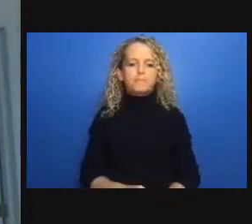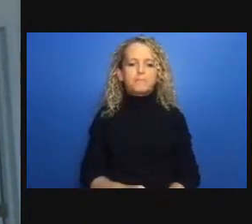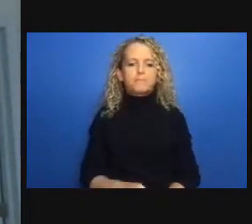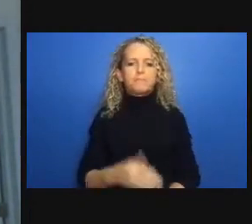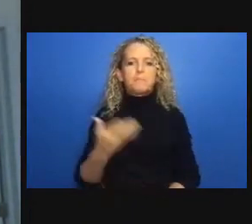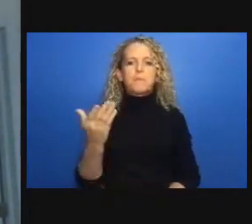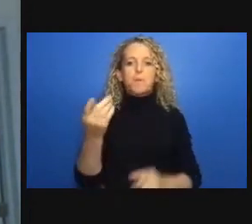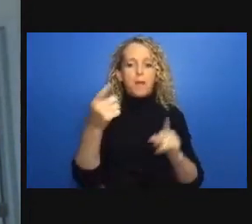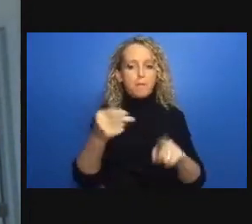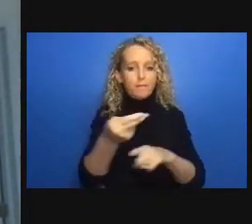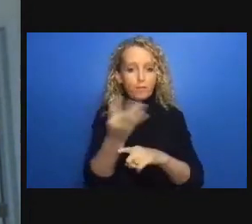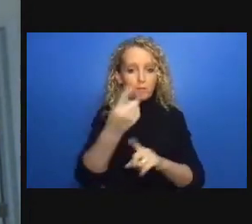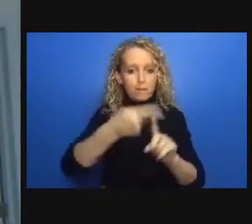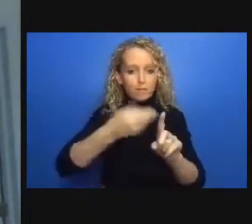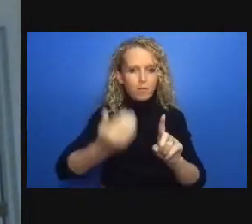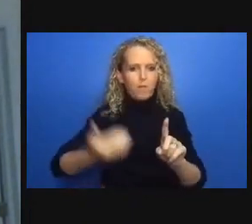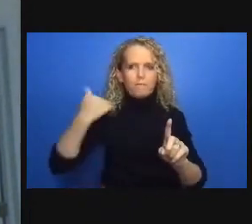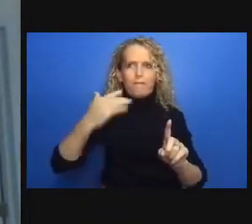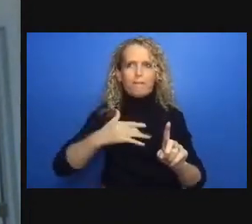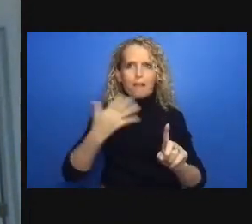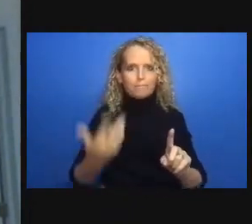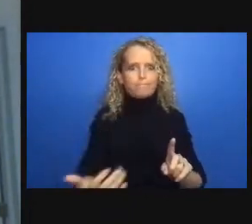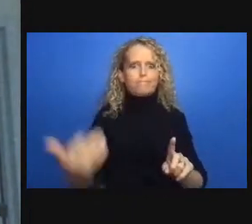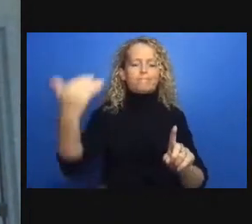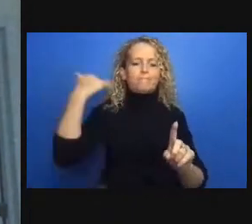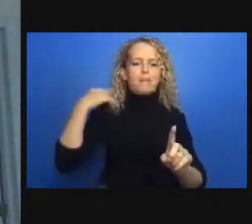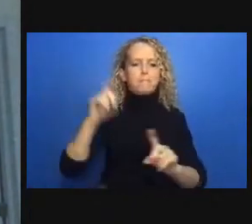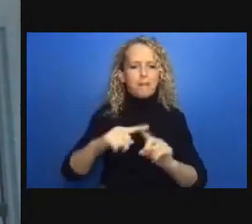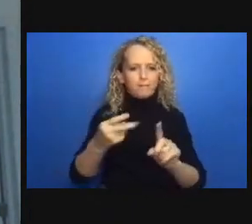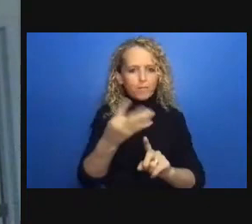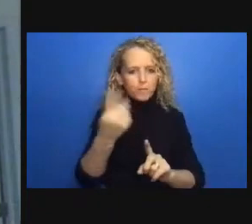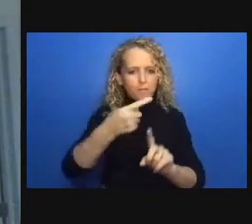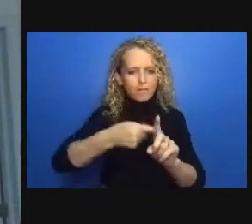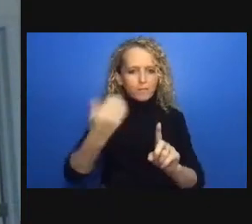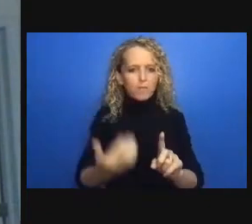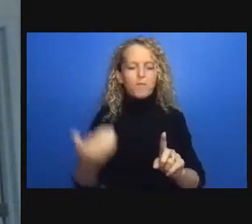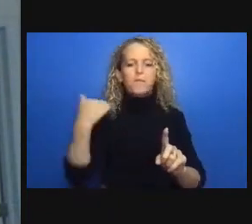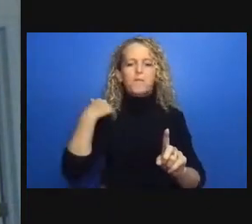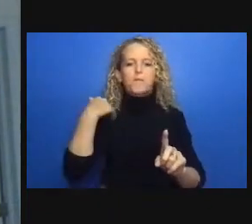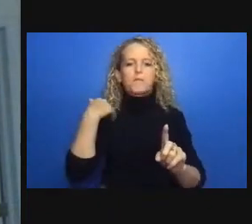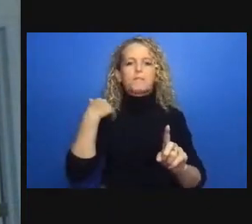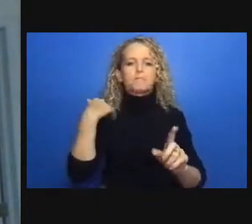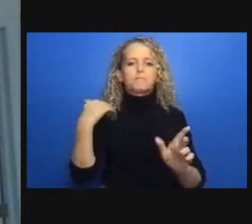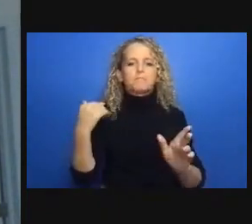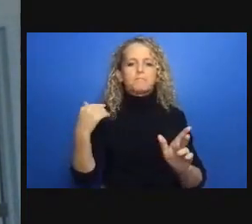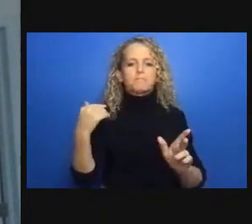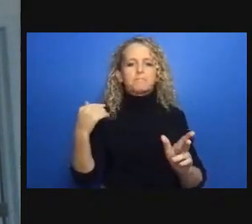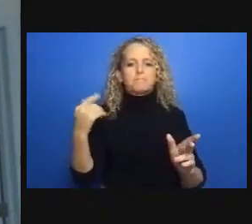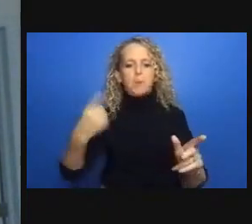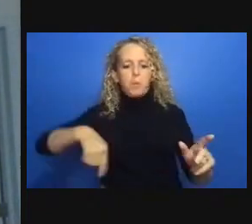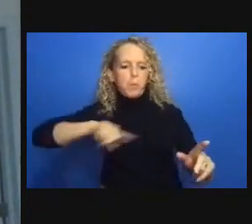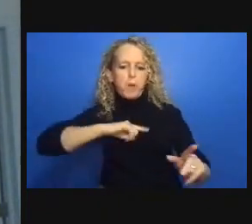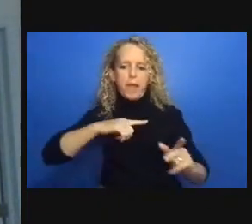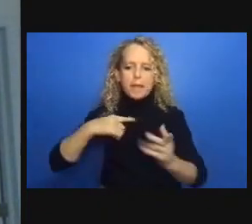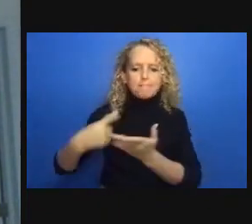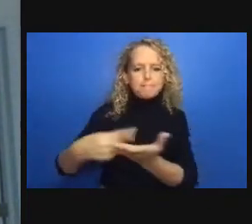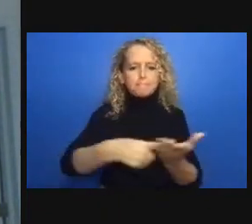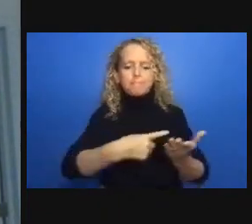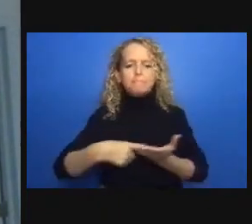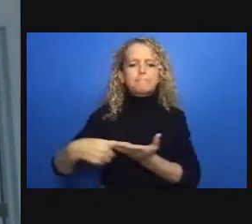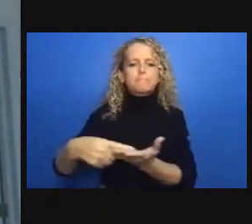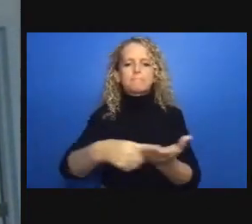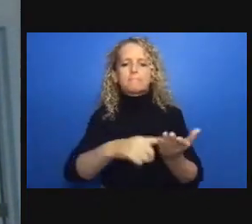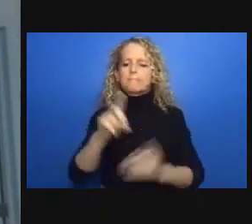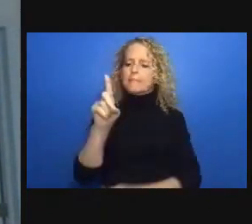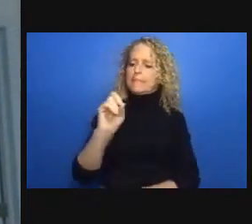seems like long ago now, but months ago, we started having a conversation about how Dalhousie can contribute to the rebuilding